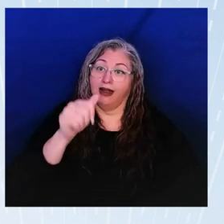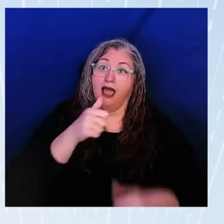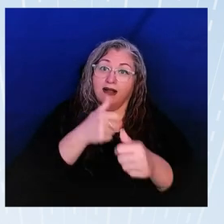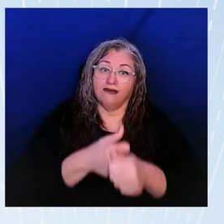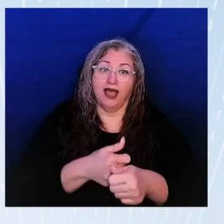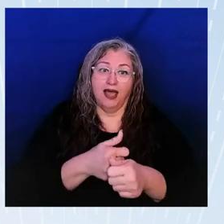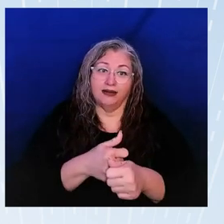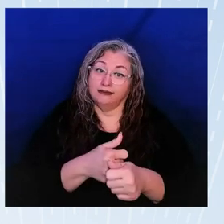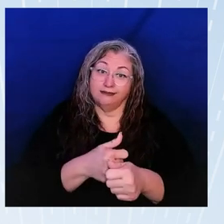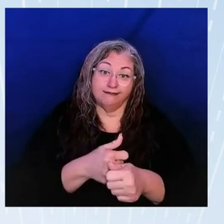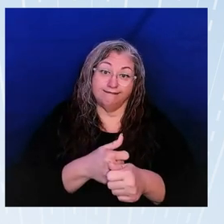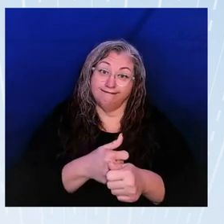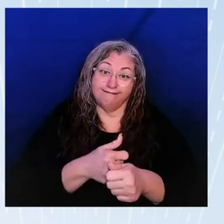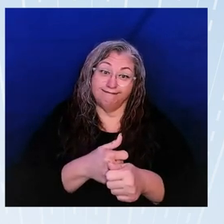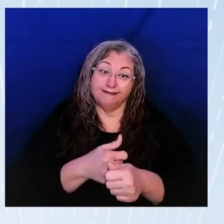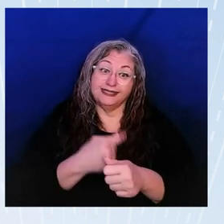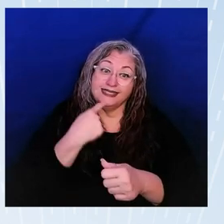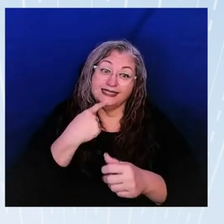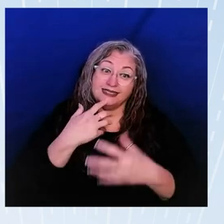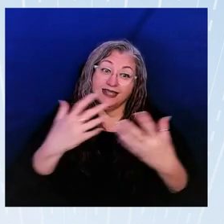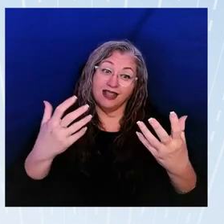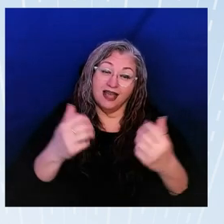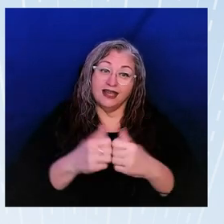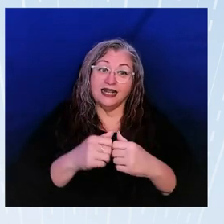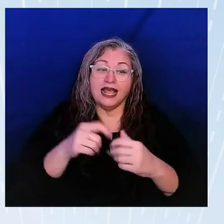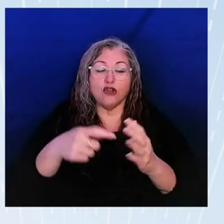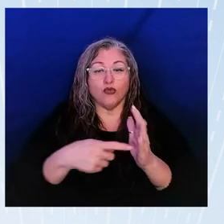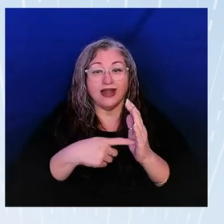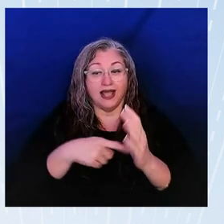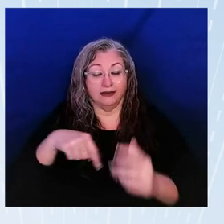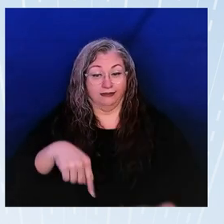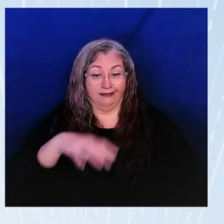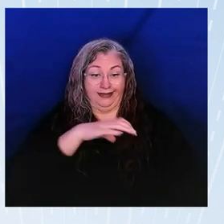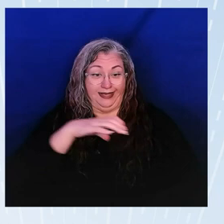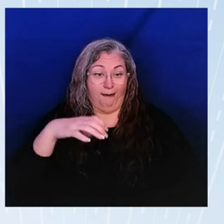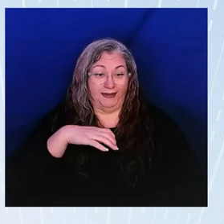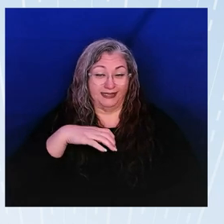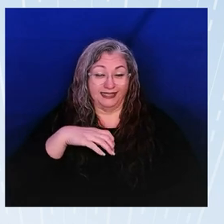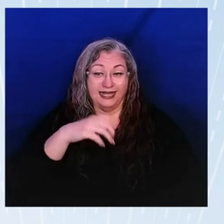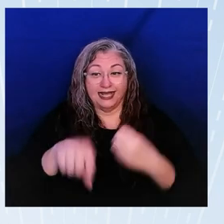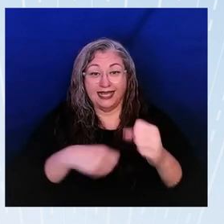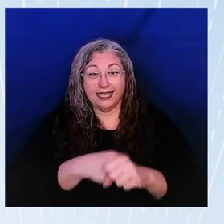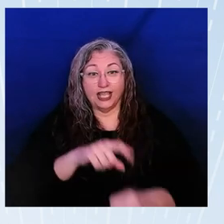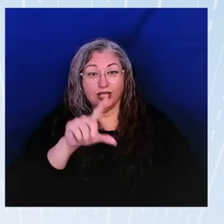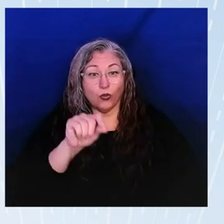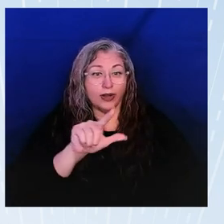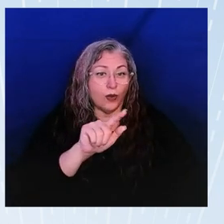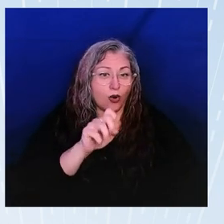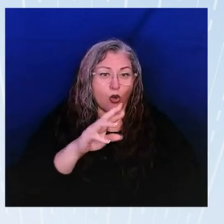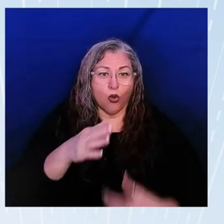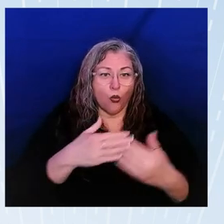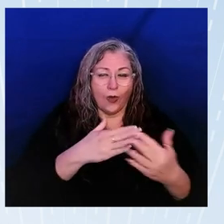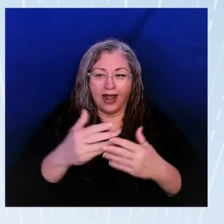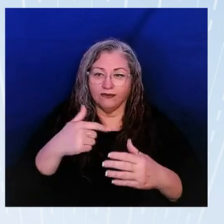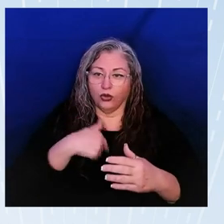says something, and that it takes a commission in 2021 or